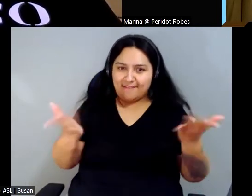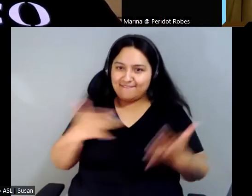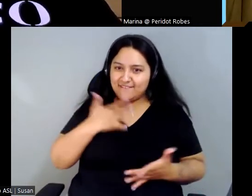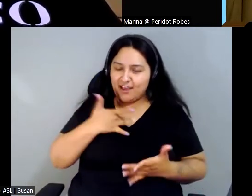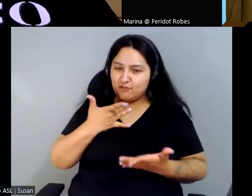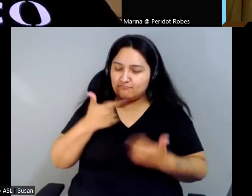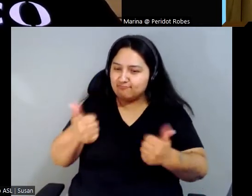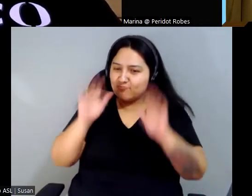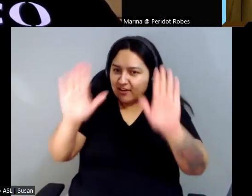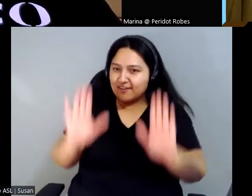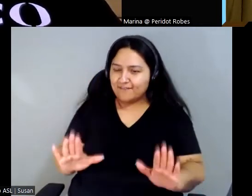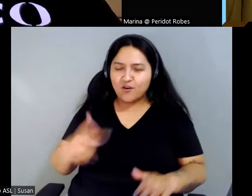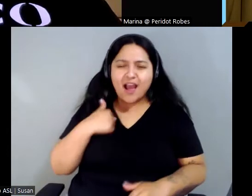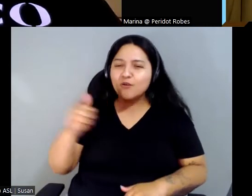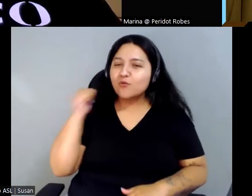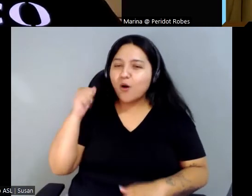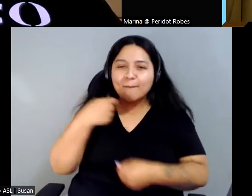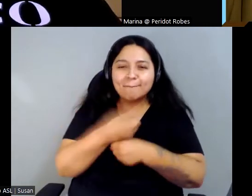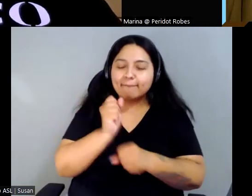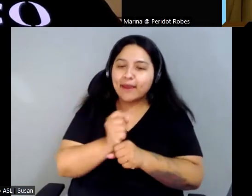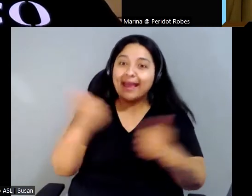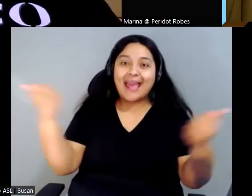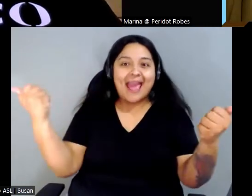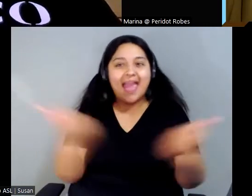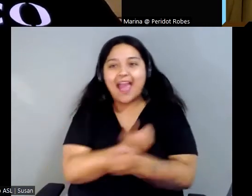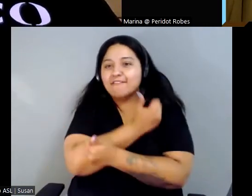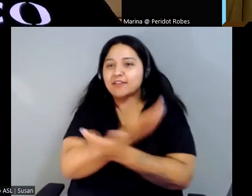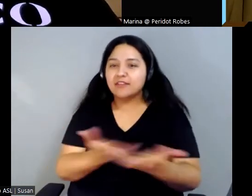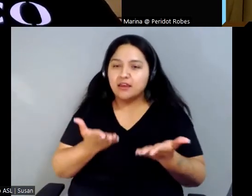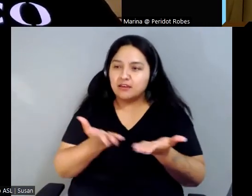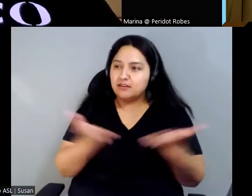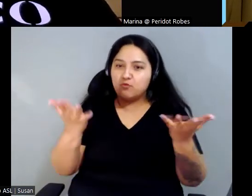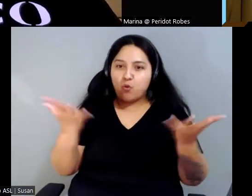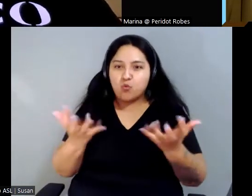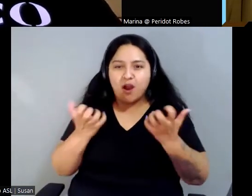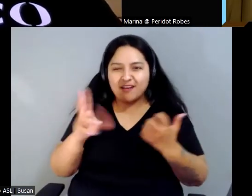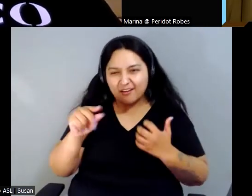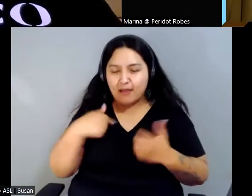making what everybody wants, you know? Right. I'm making what I.